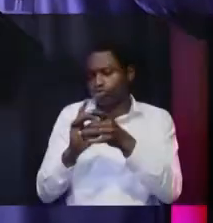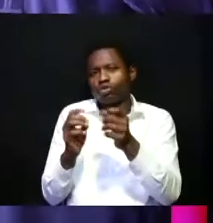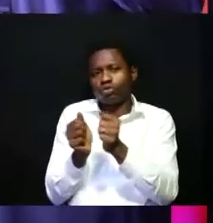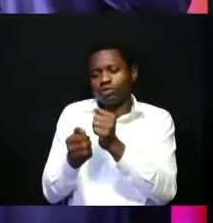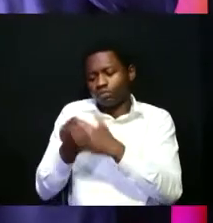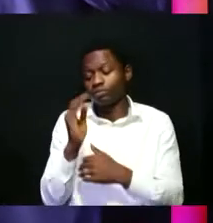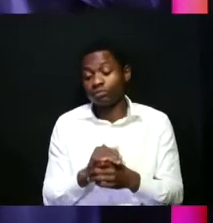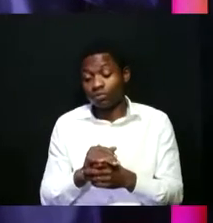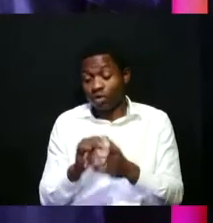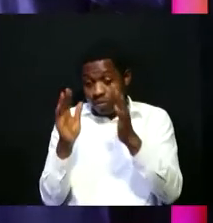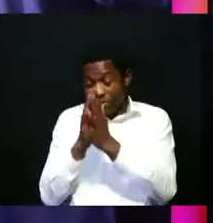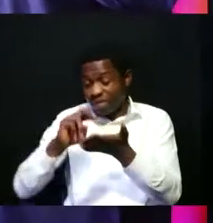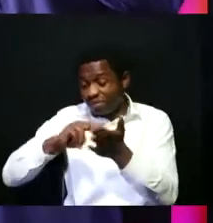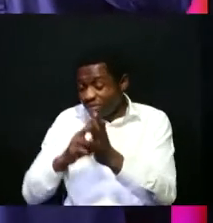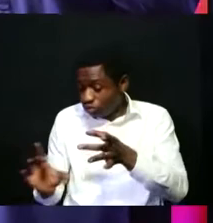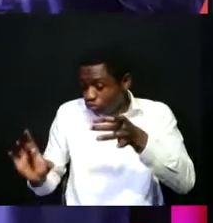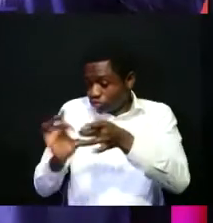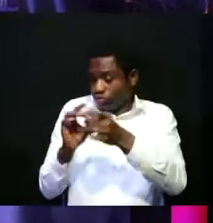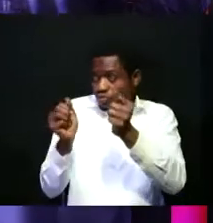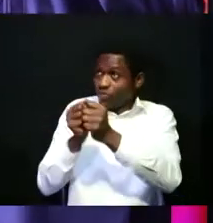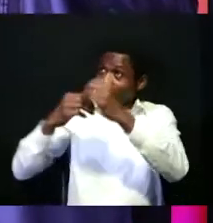Prayer is partnering with heaven.